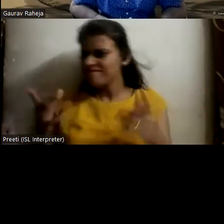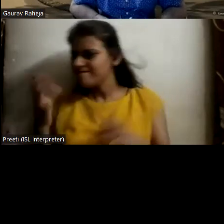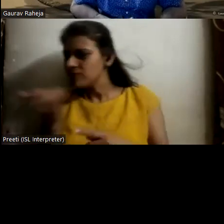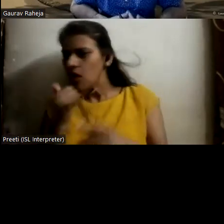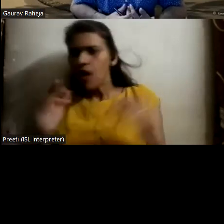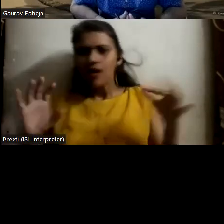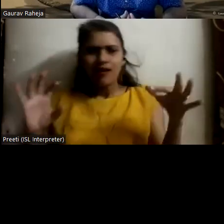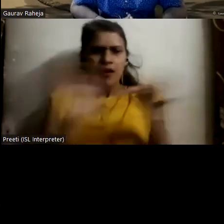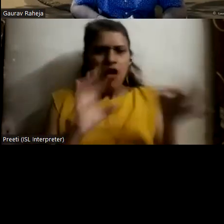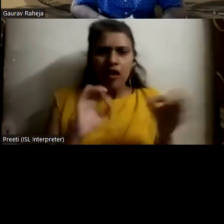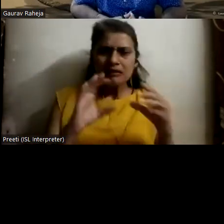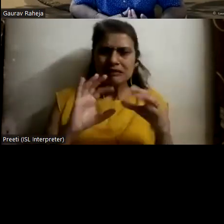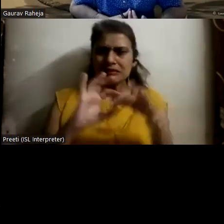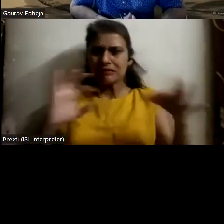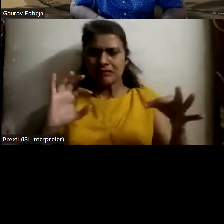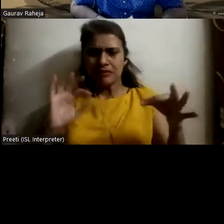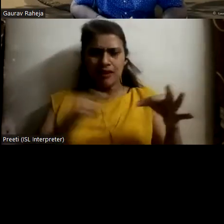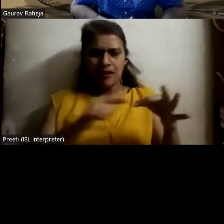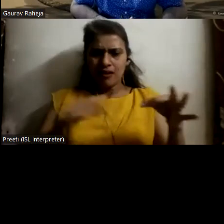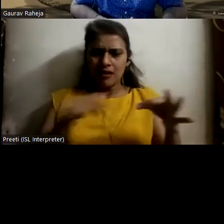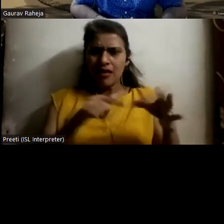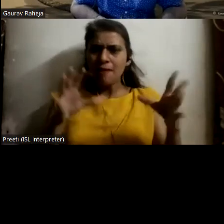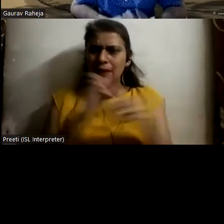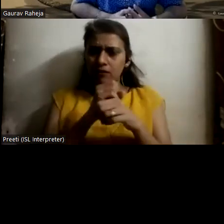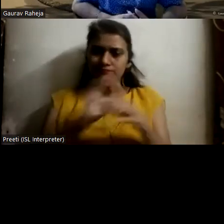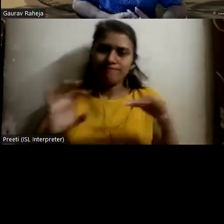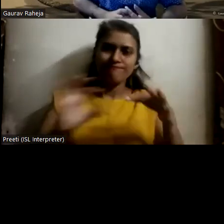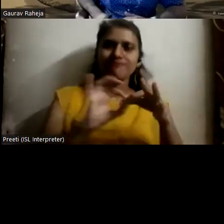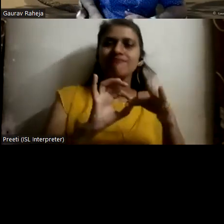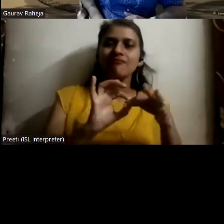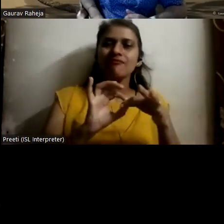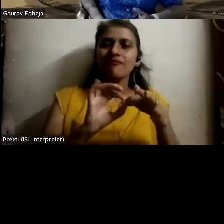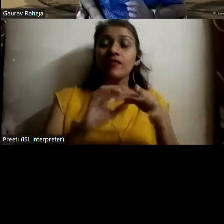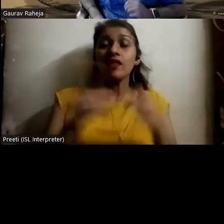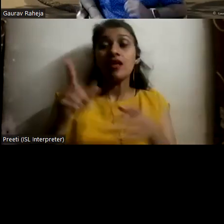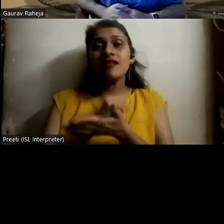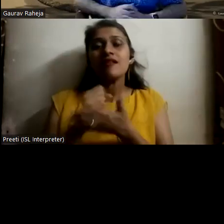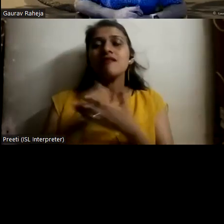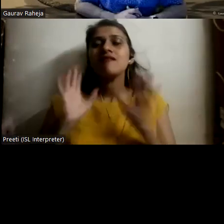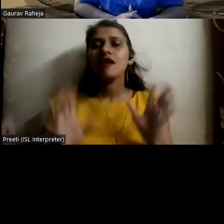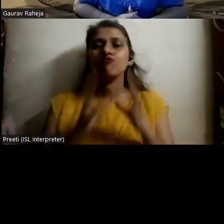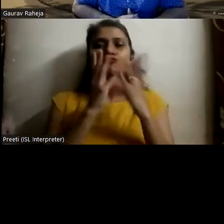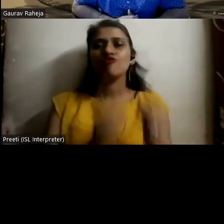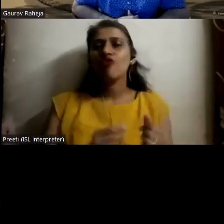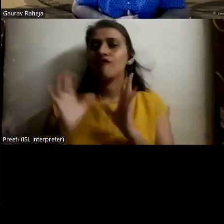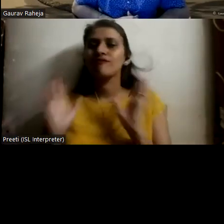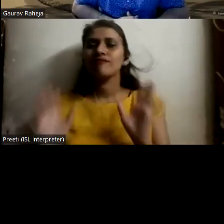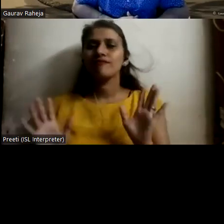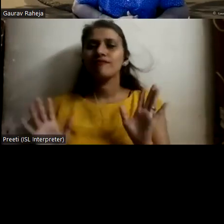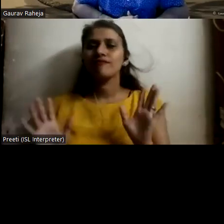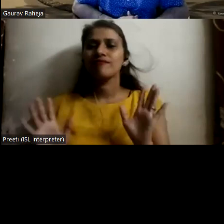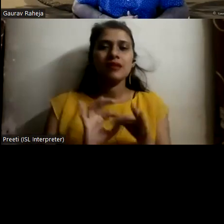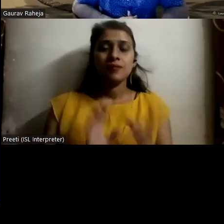learning, but we learn this because we can make a difference. And therefore, I thought, let me bring you to the philosophy of Tagore here.